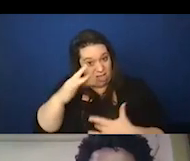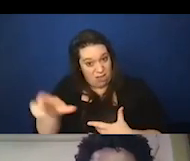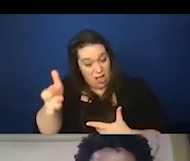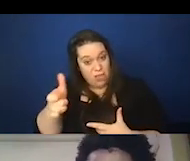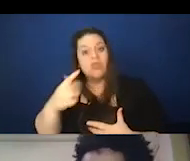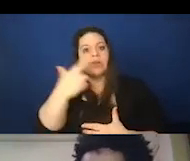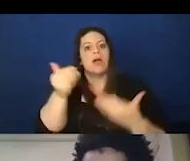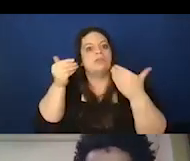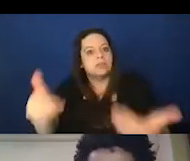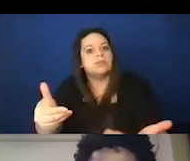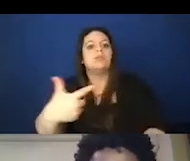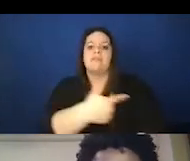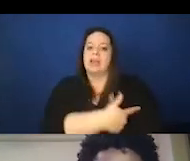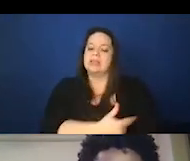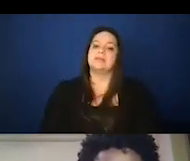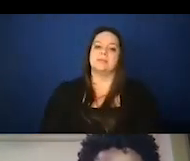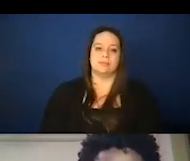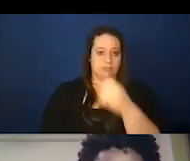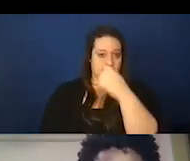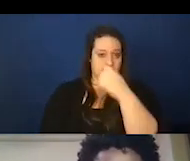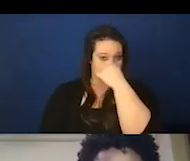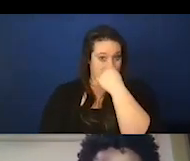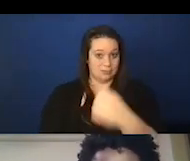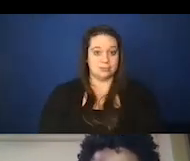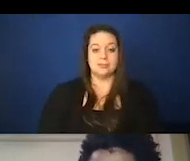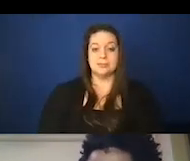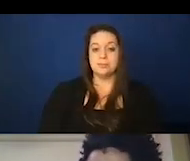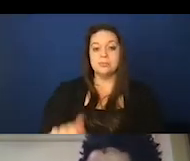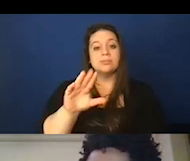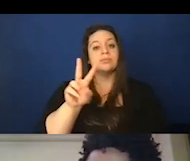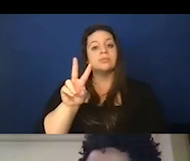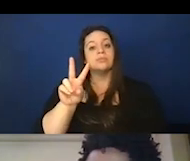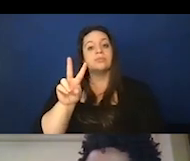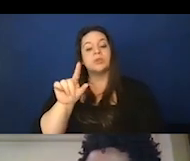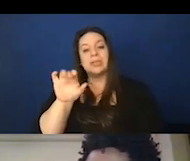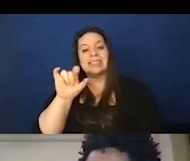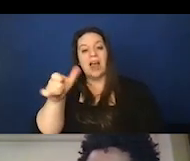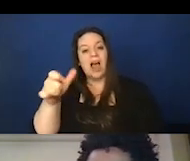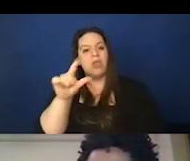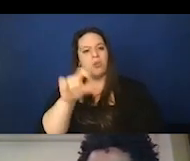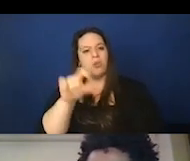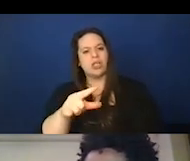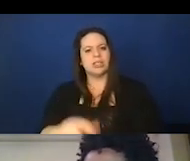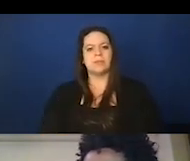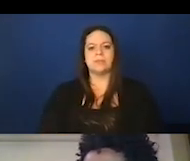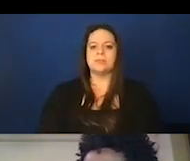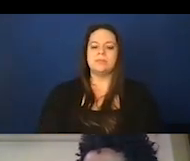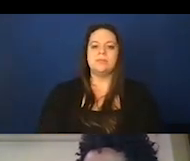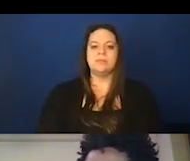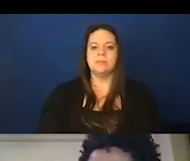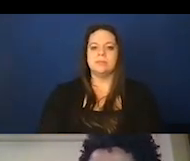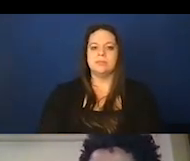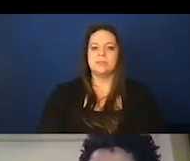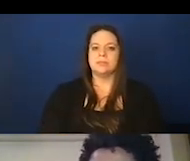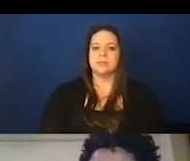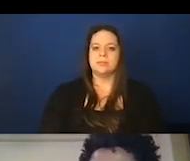You have another question, Megan? Sure. We had somebody